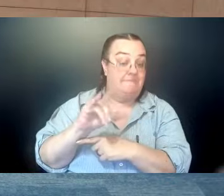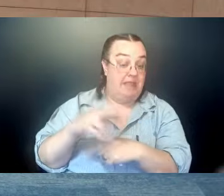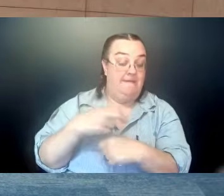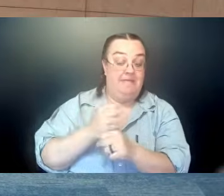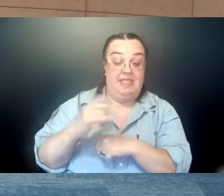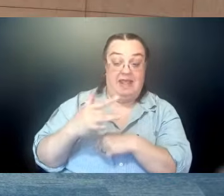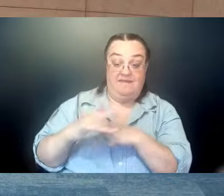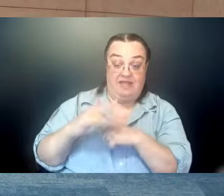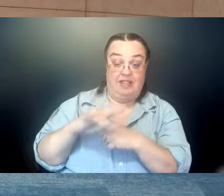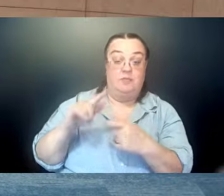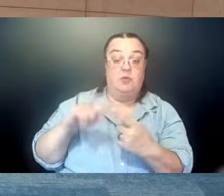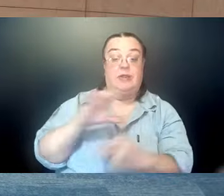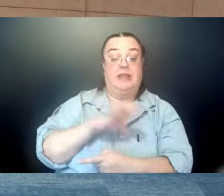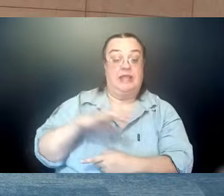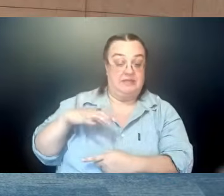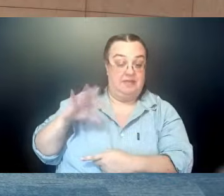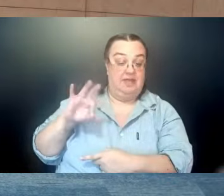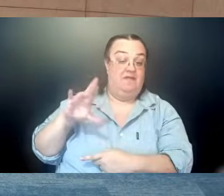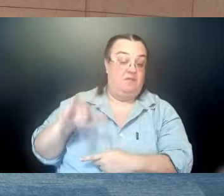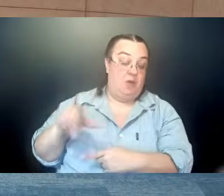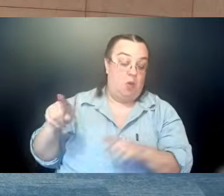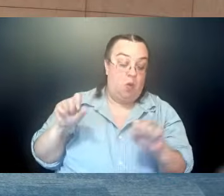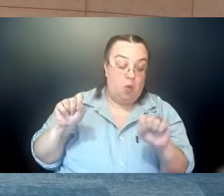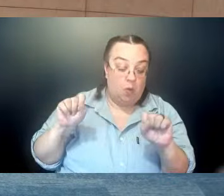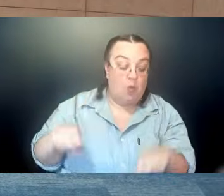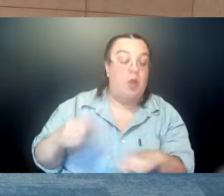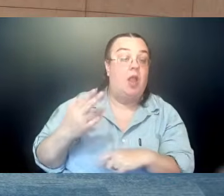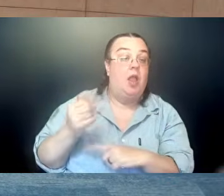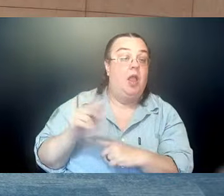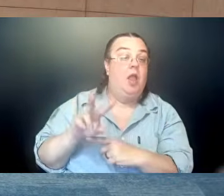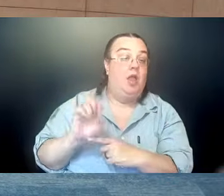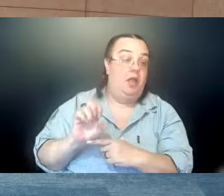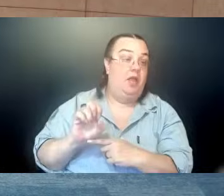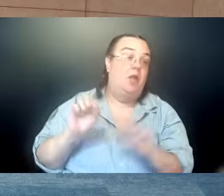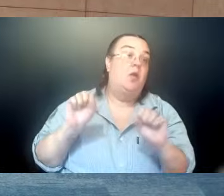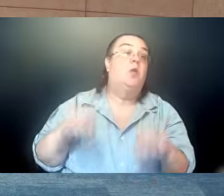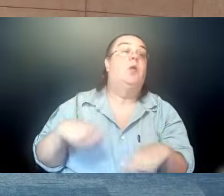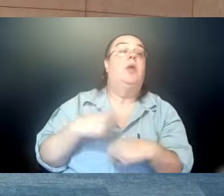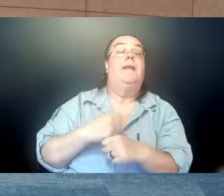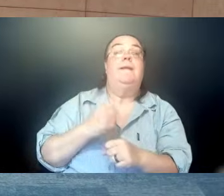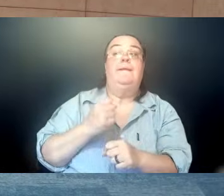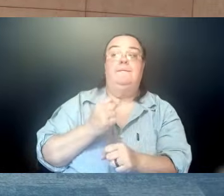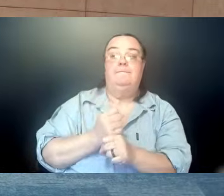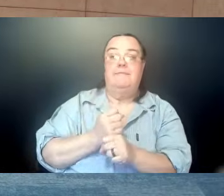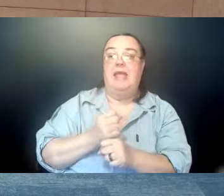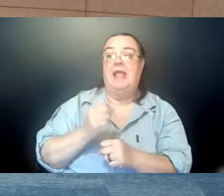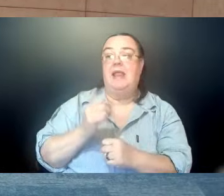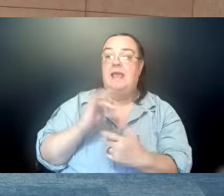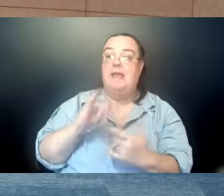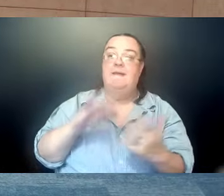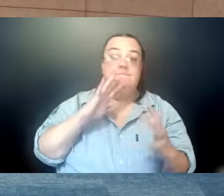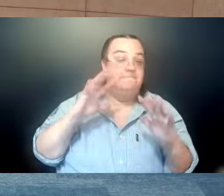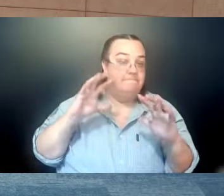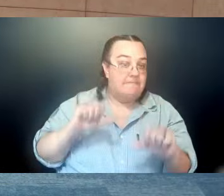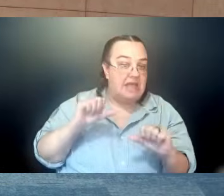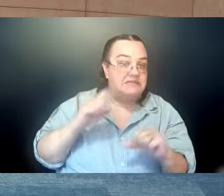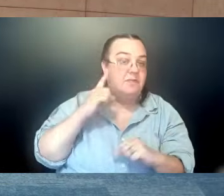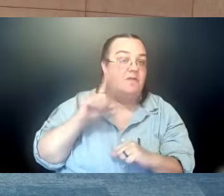Councilmember Fry that she could have, we could have made it possible for her to